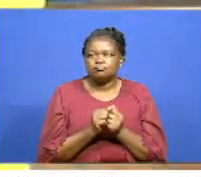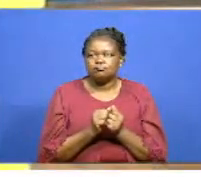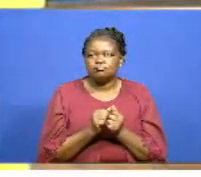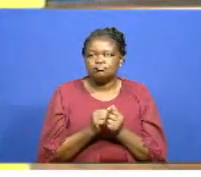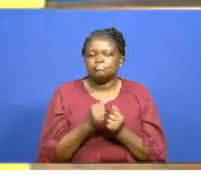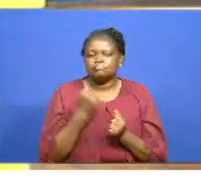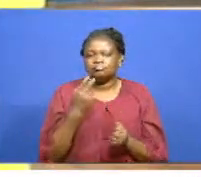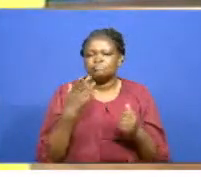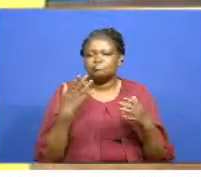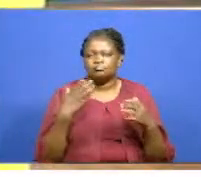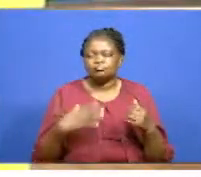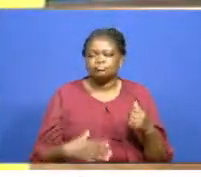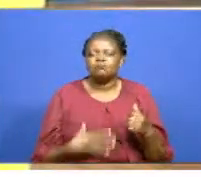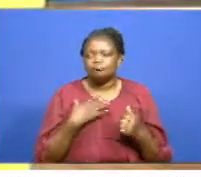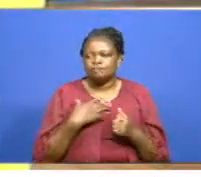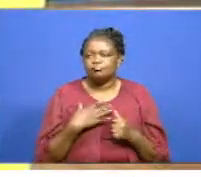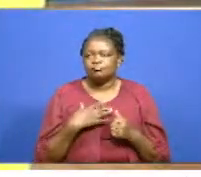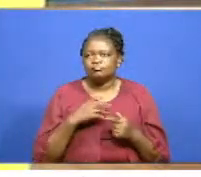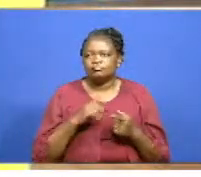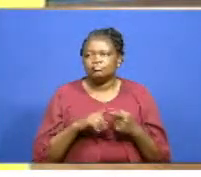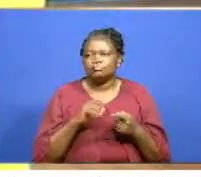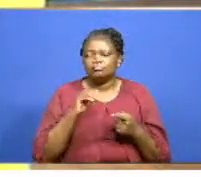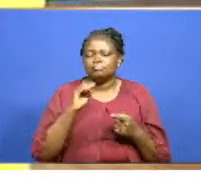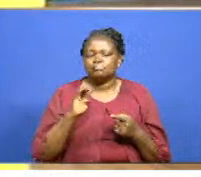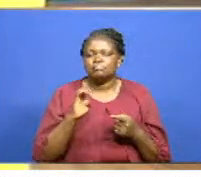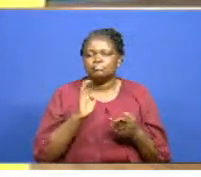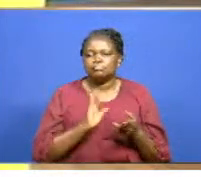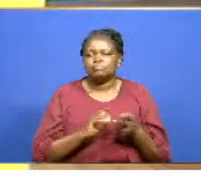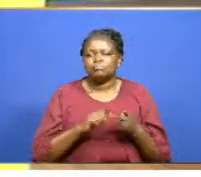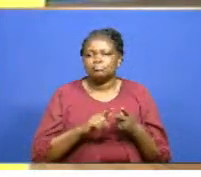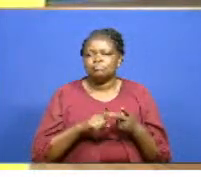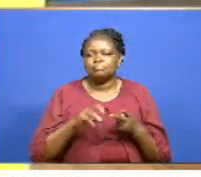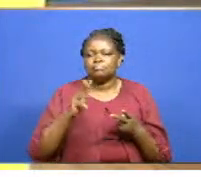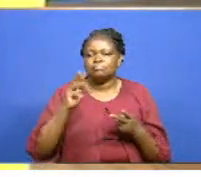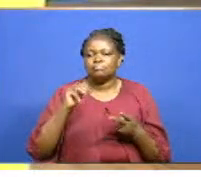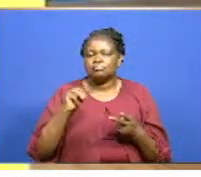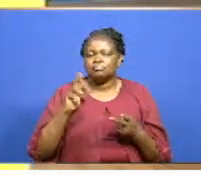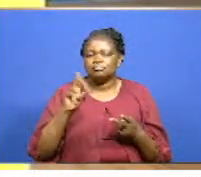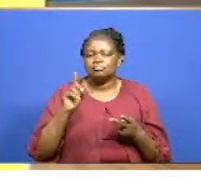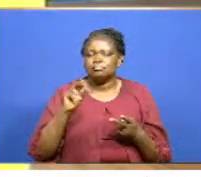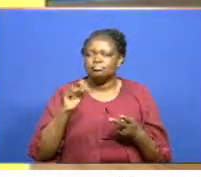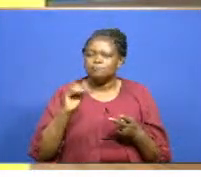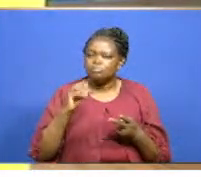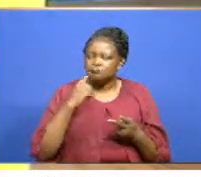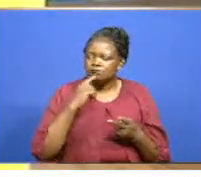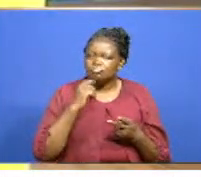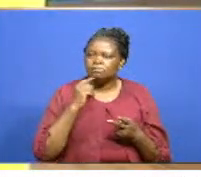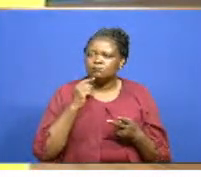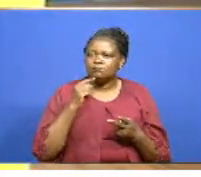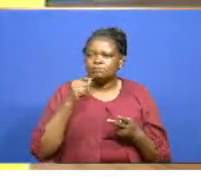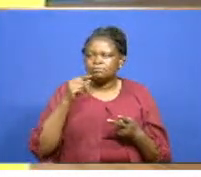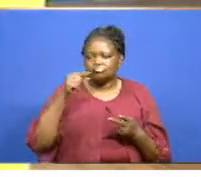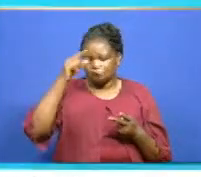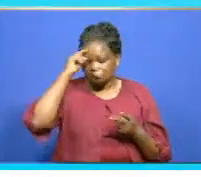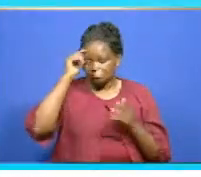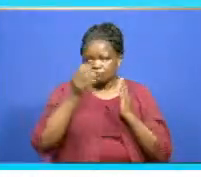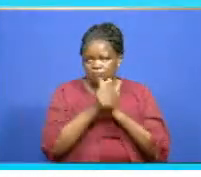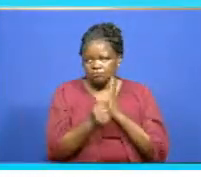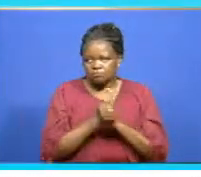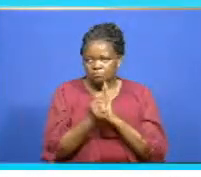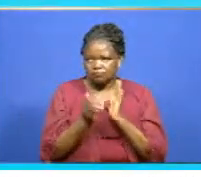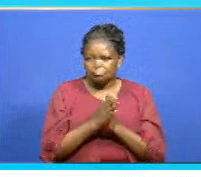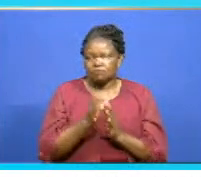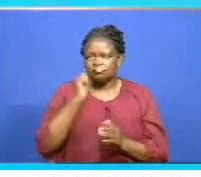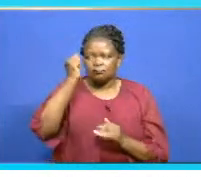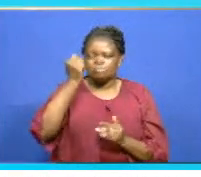here of Churchill Saoke and Wilfred Moriro, who are political analysts and the governance experts. Thank you so